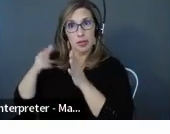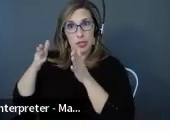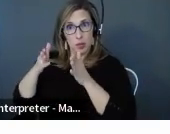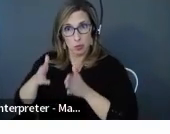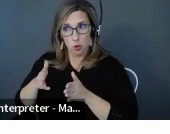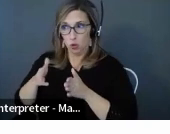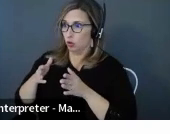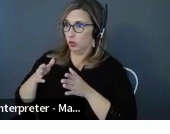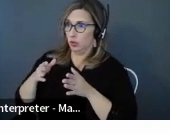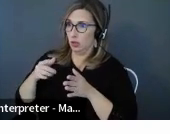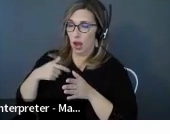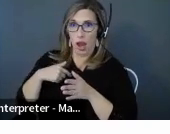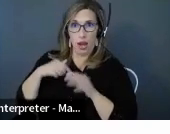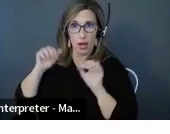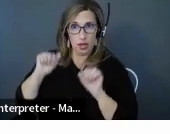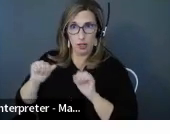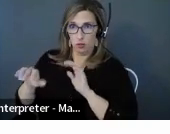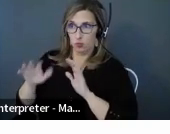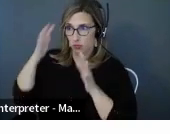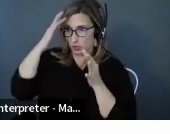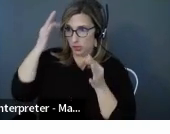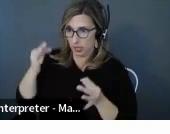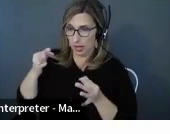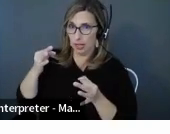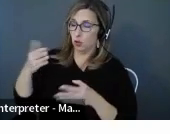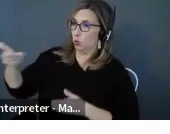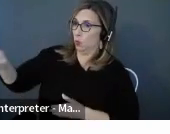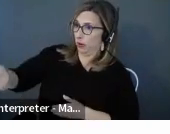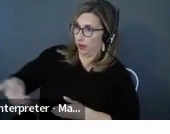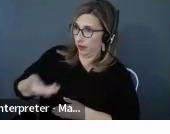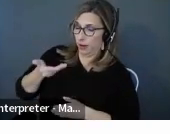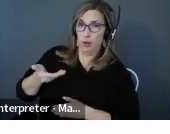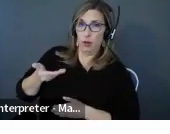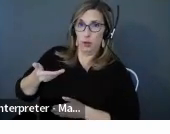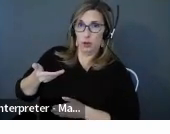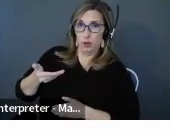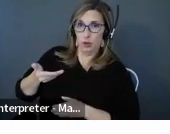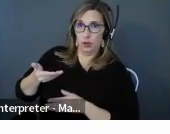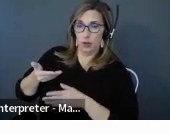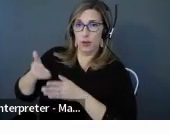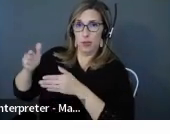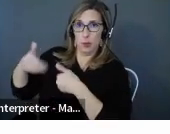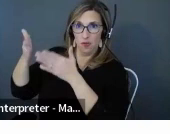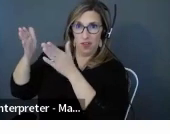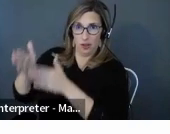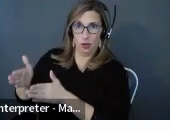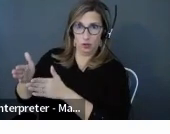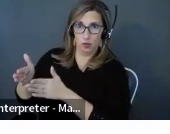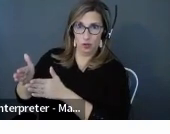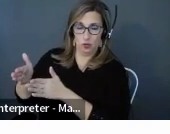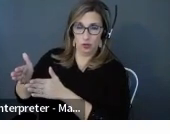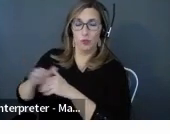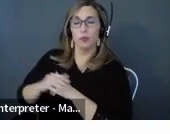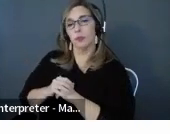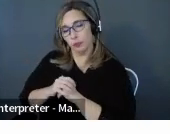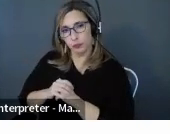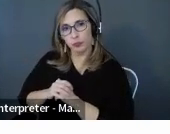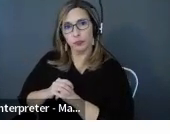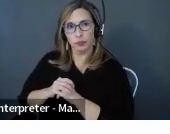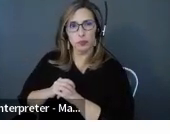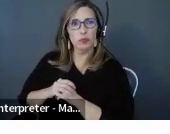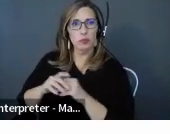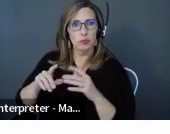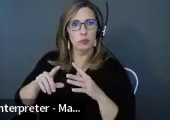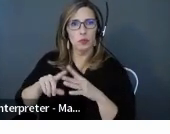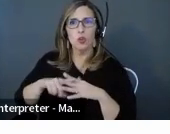services can choose to hire and be the employer of the provider delivering the service. So we'll start